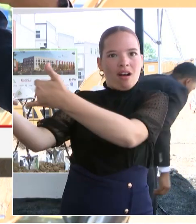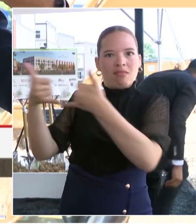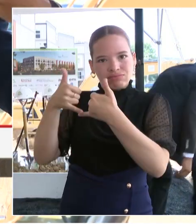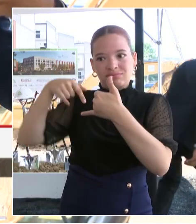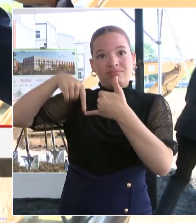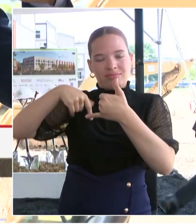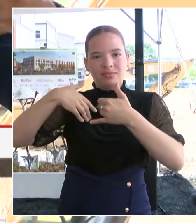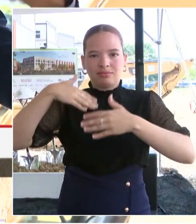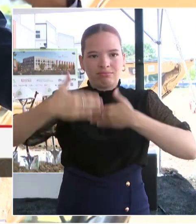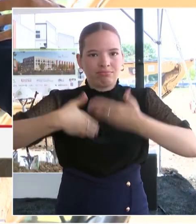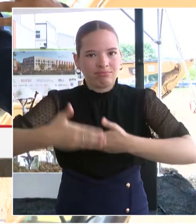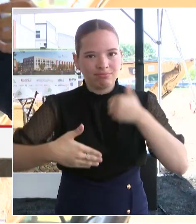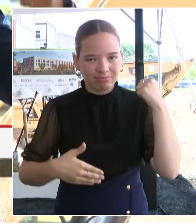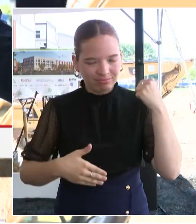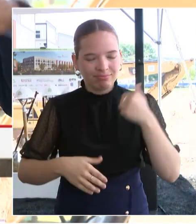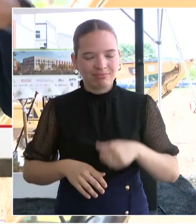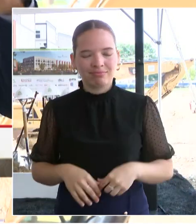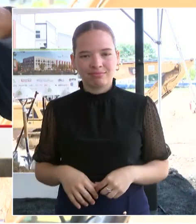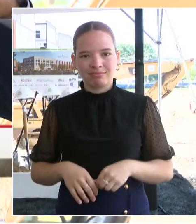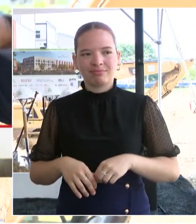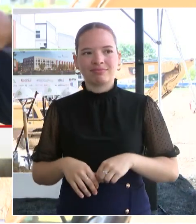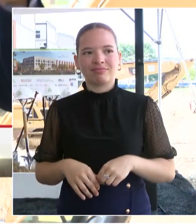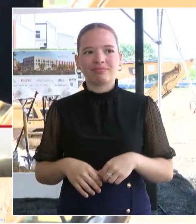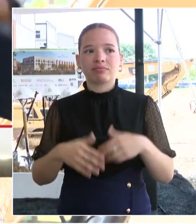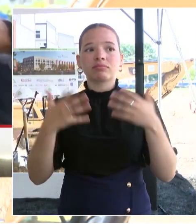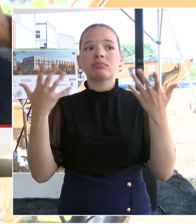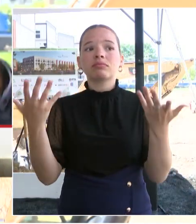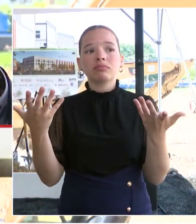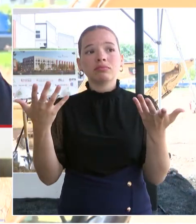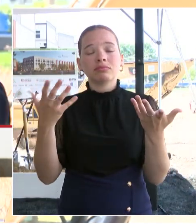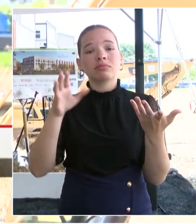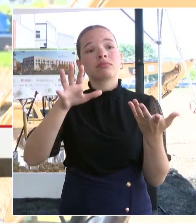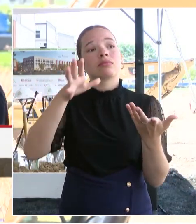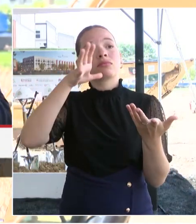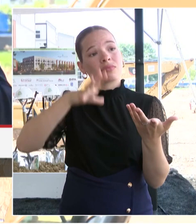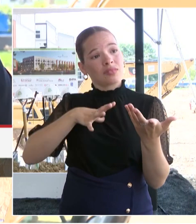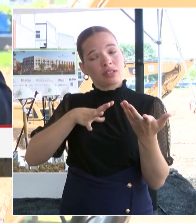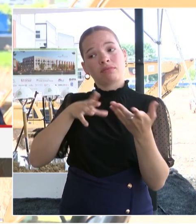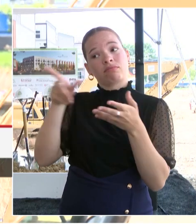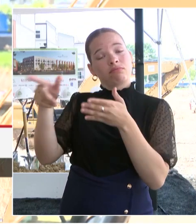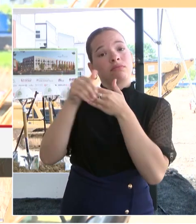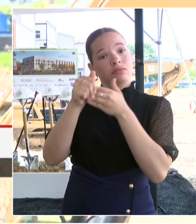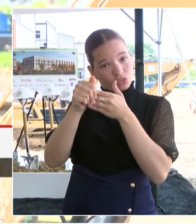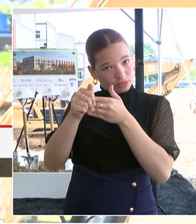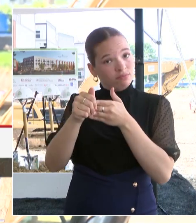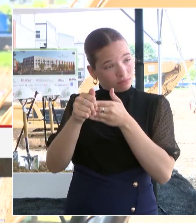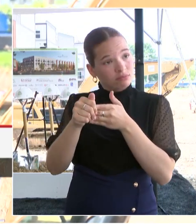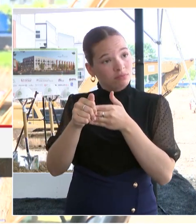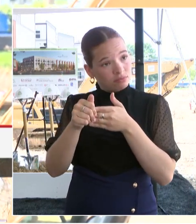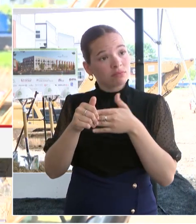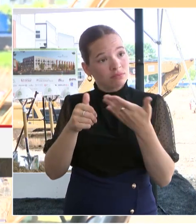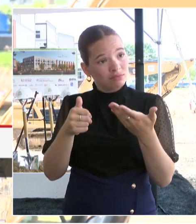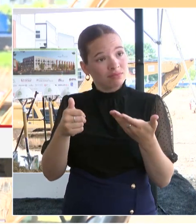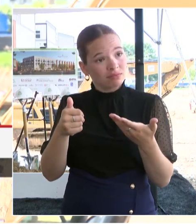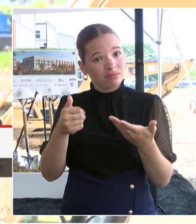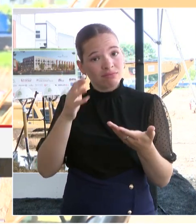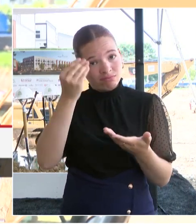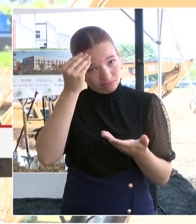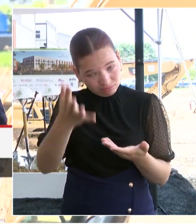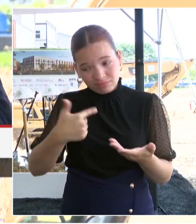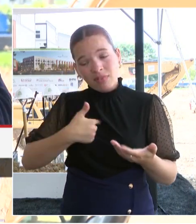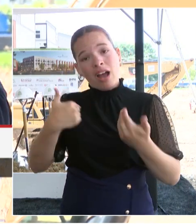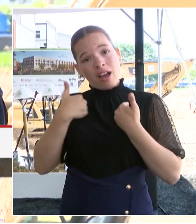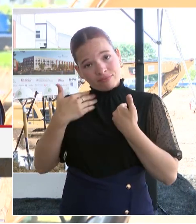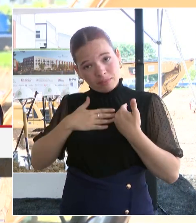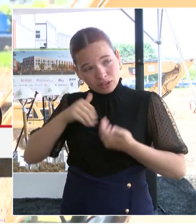city, about female leadership. And the last time I was up here, you heard me say that I do believe, as the father of a 13-year-old daughter, that the future is